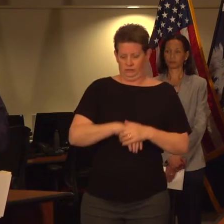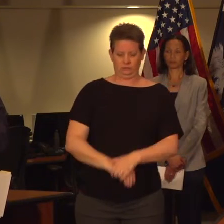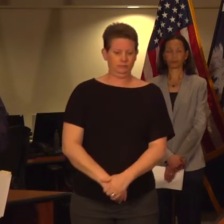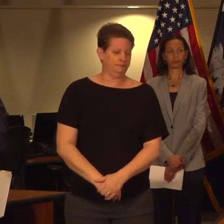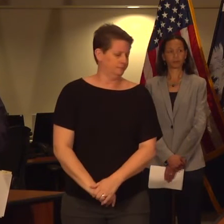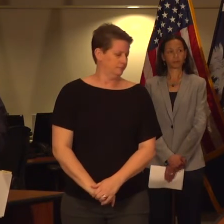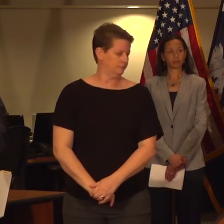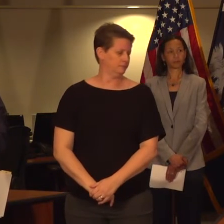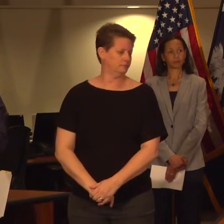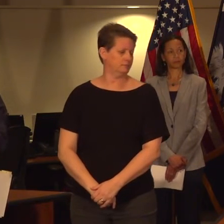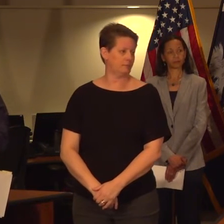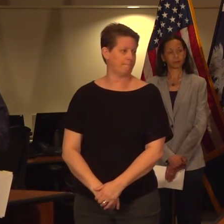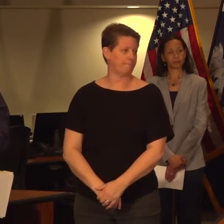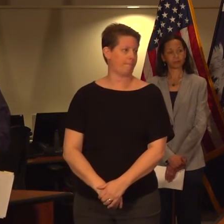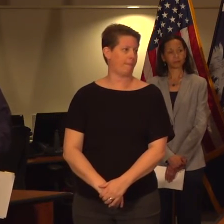This is a